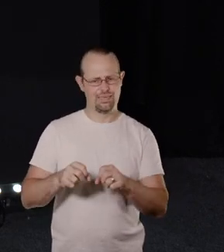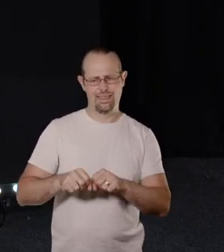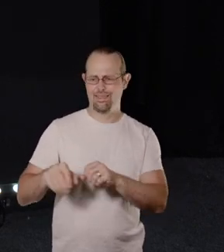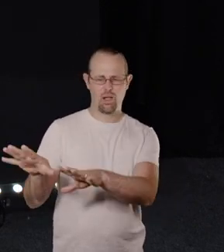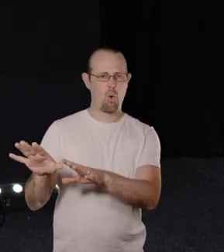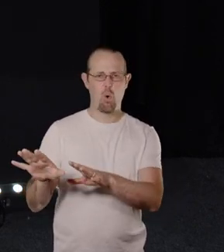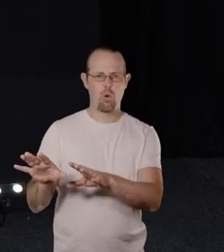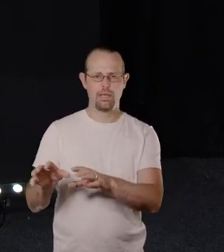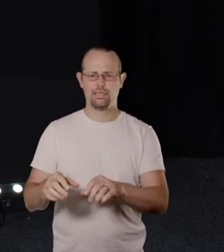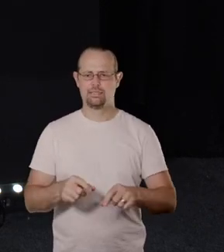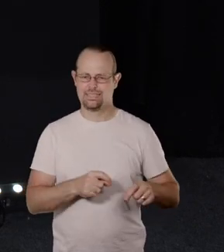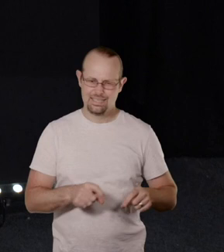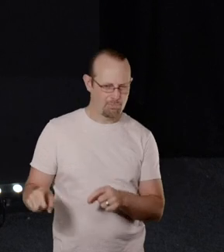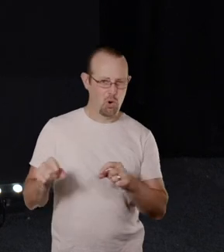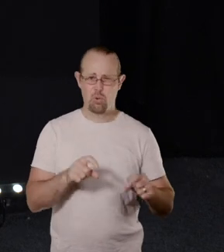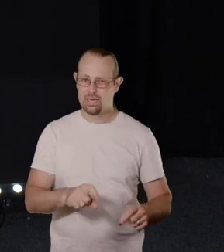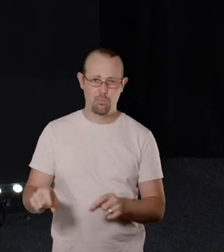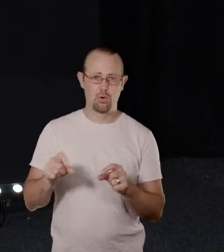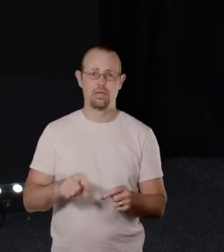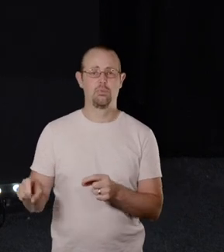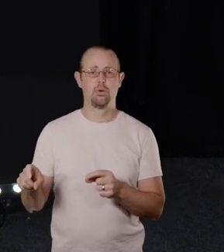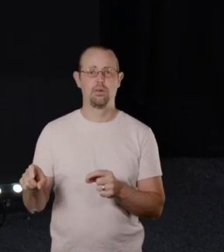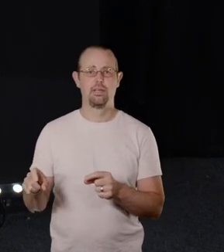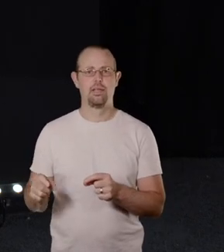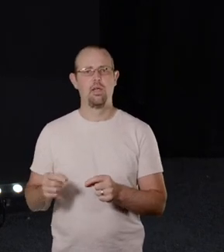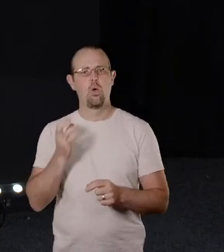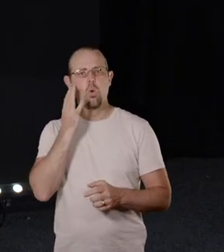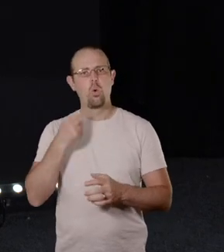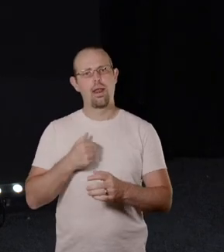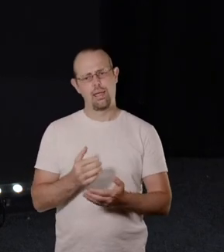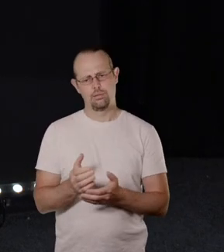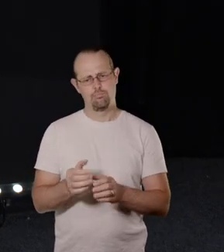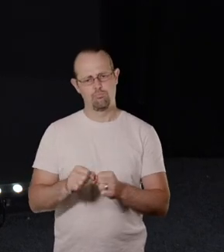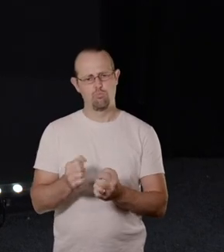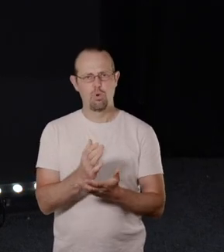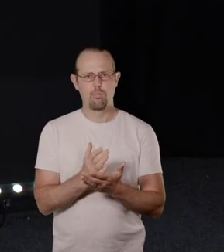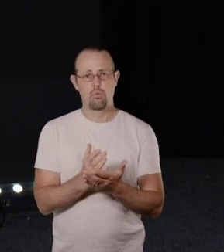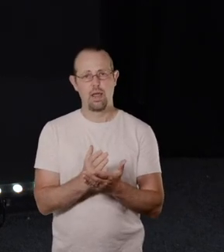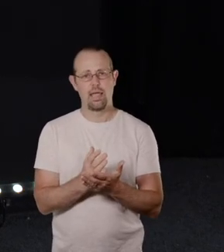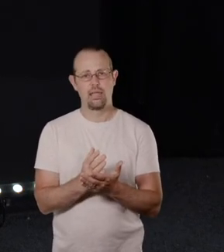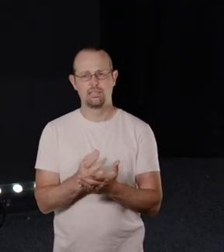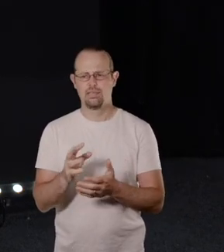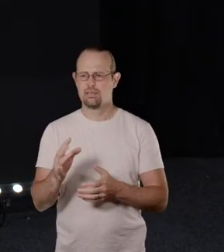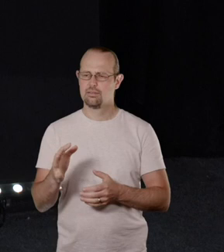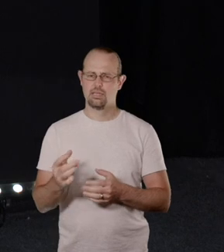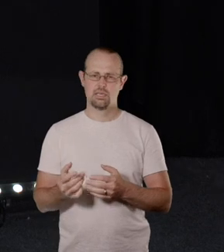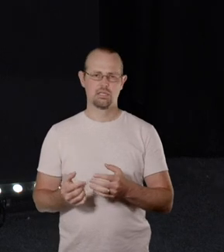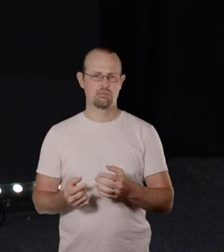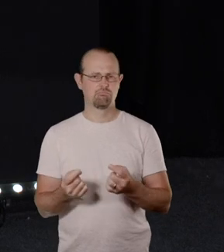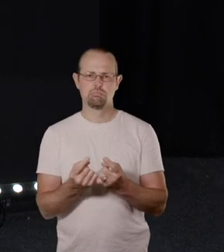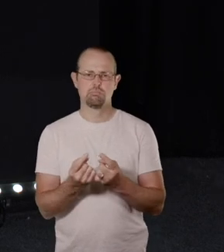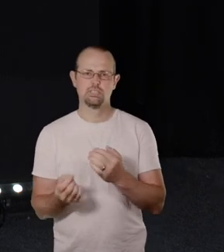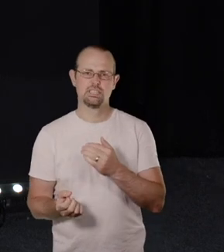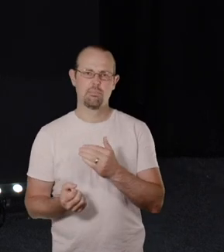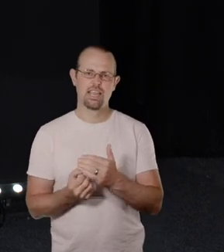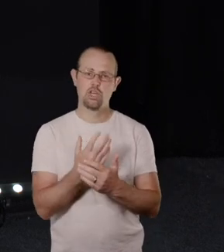because there's more in there. I find, folks, every time I break bread with people, that there's something new coming from what they've understood, and it's coming